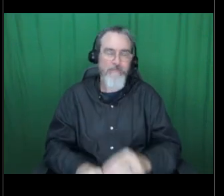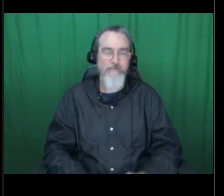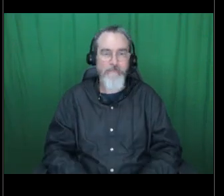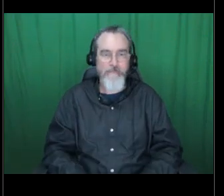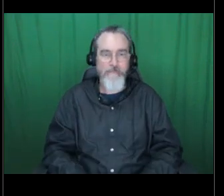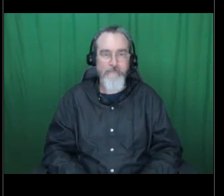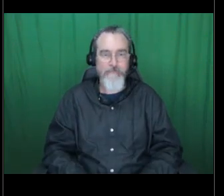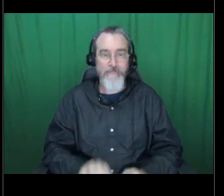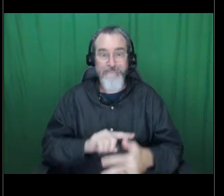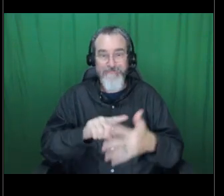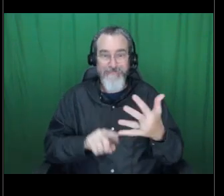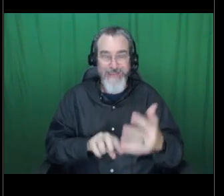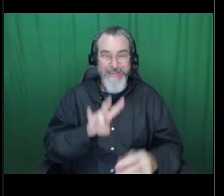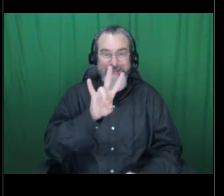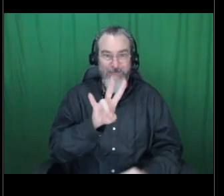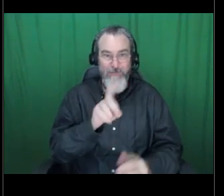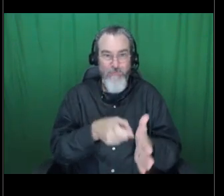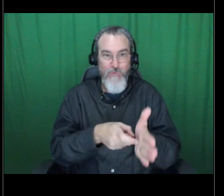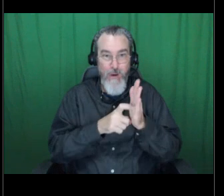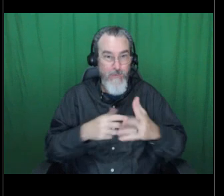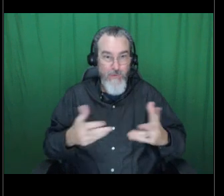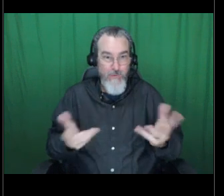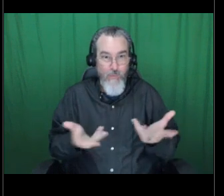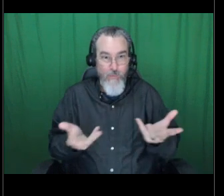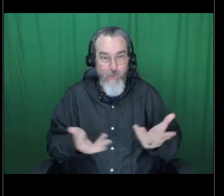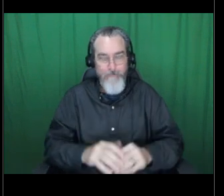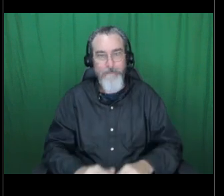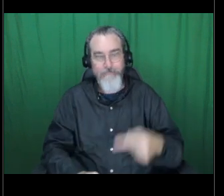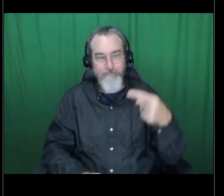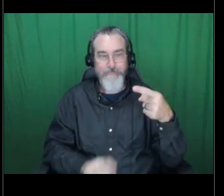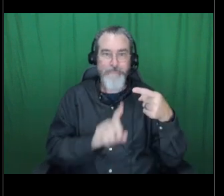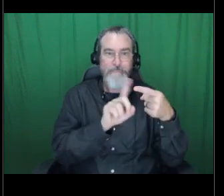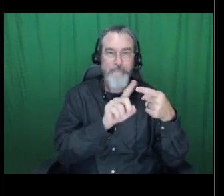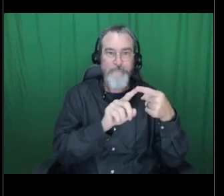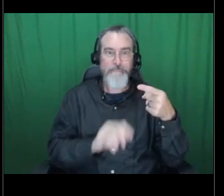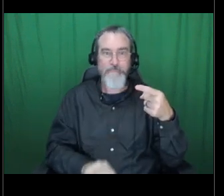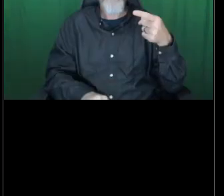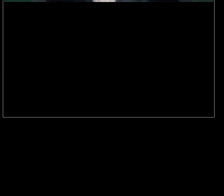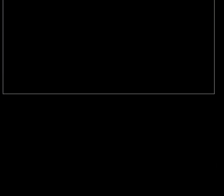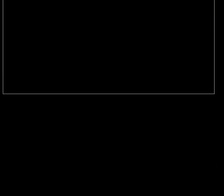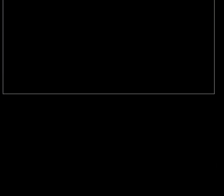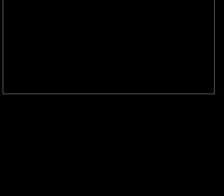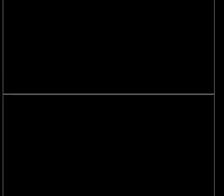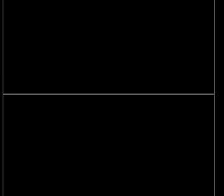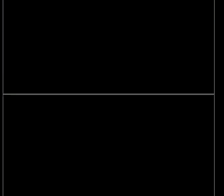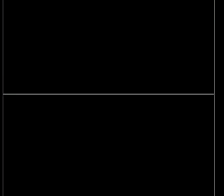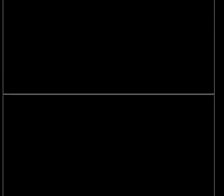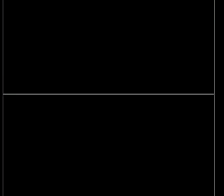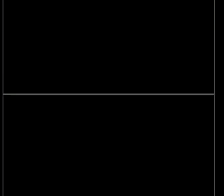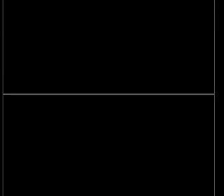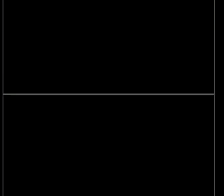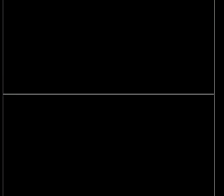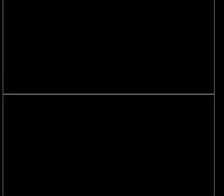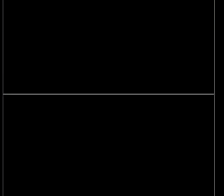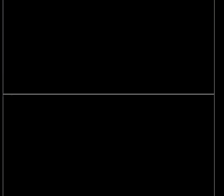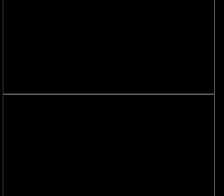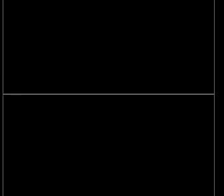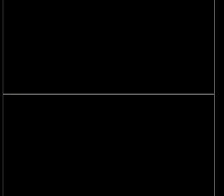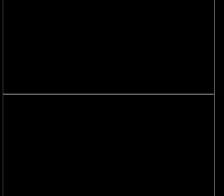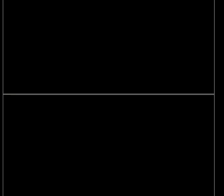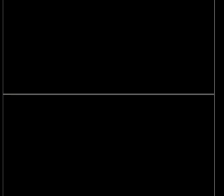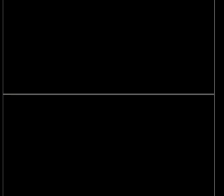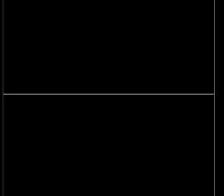The 7 basic requirements are: 1, an accessible building entrance on an accessible